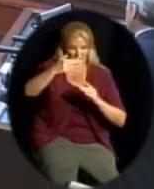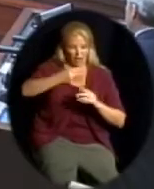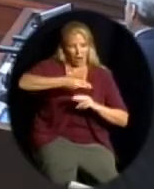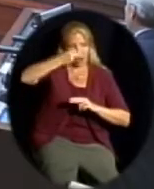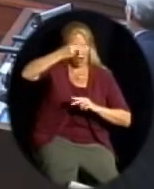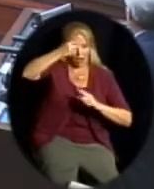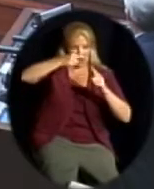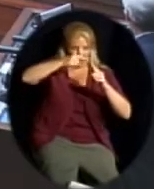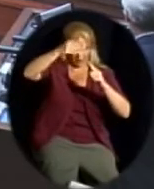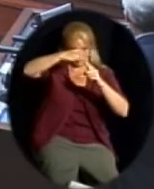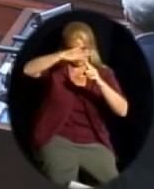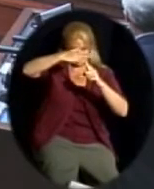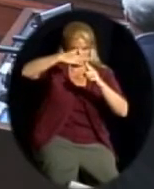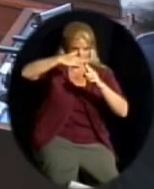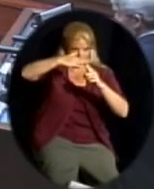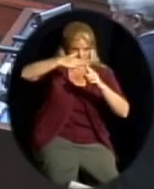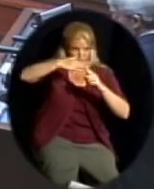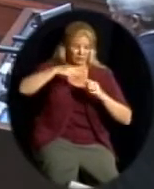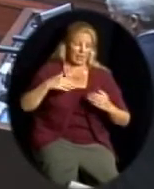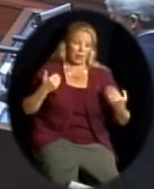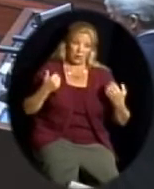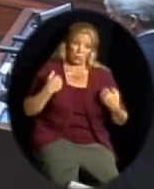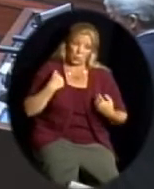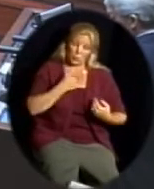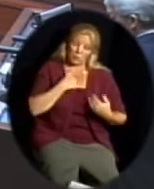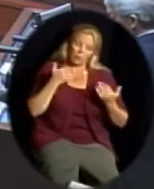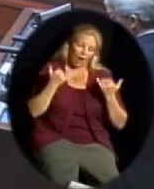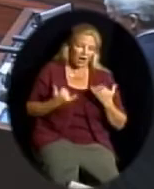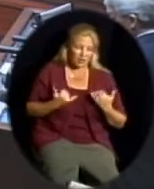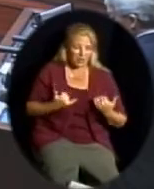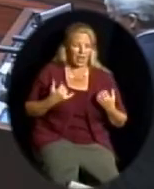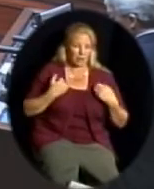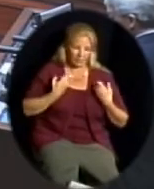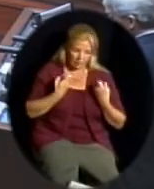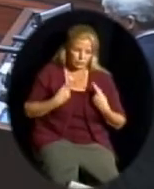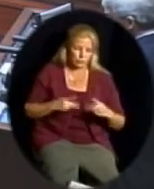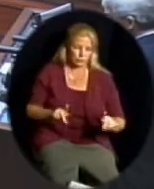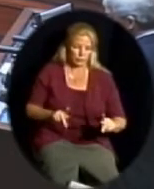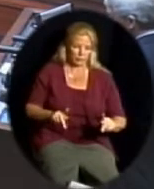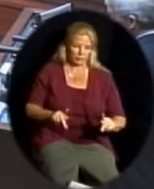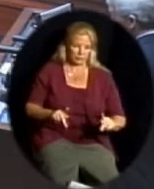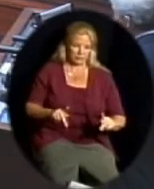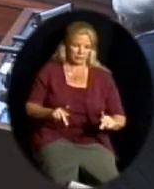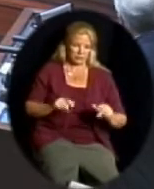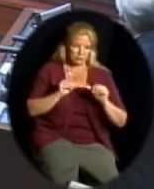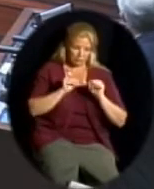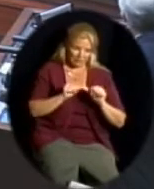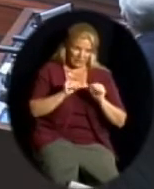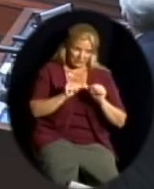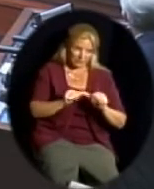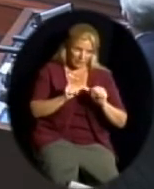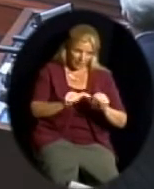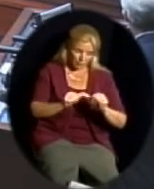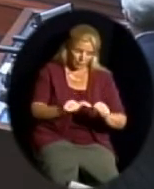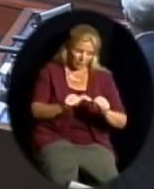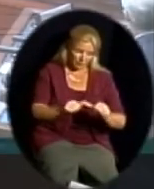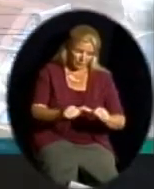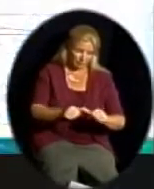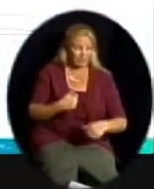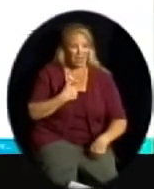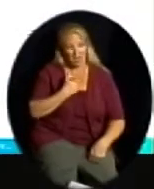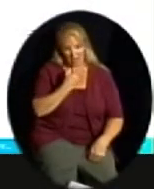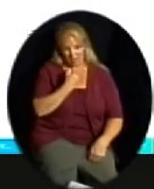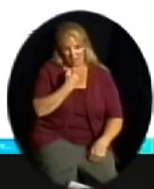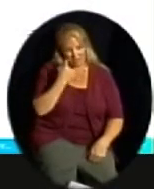continuity, if at all possible. I would suggest that continuity has occurred in the past because we have not